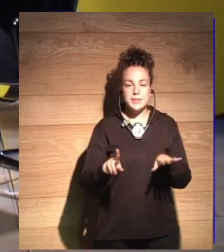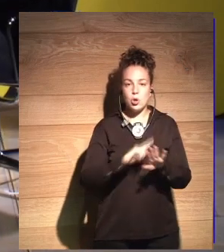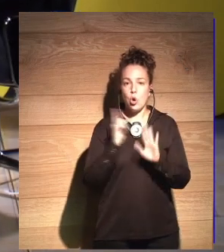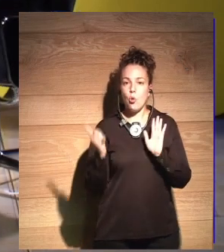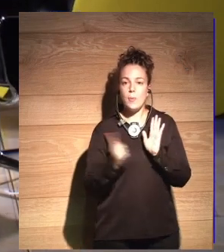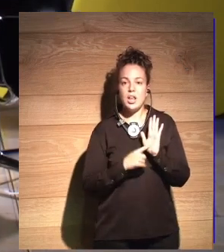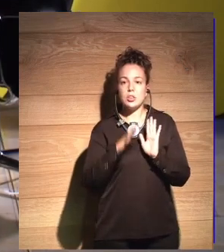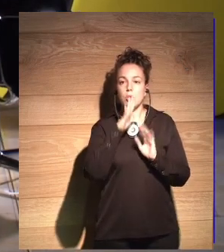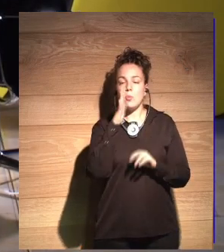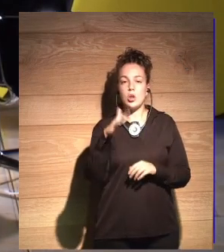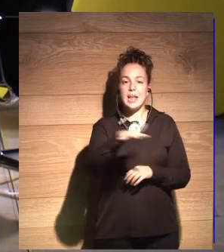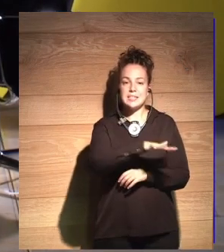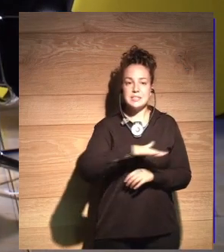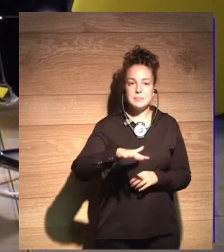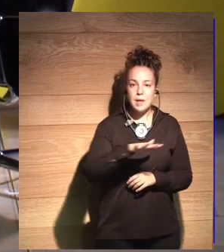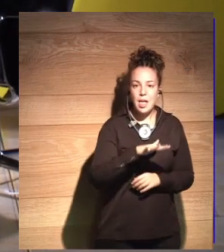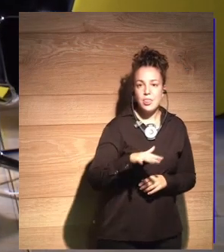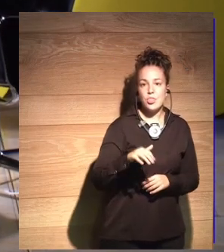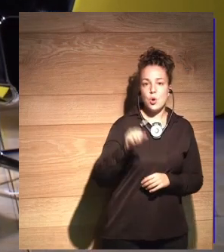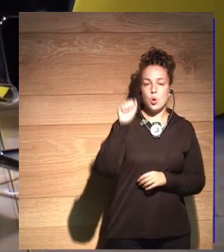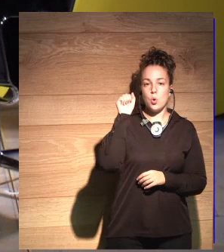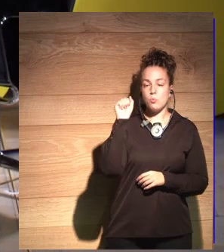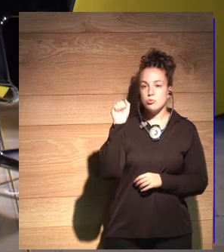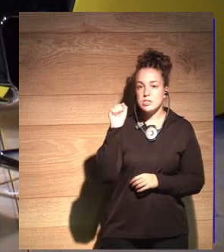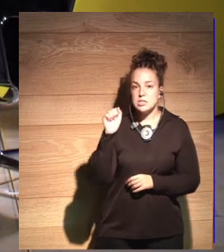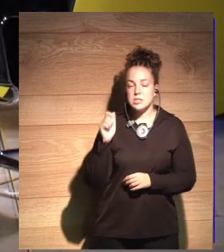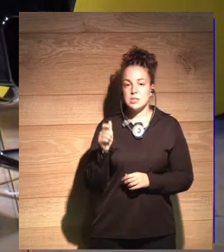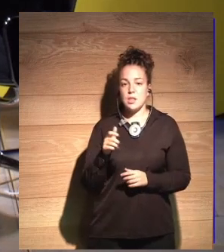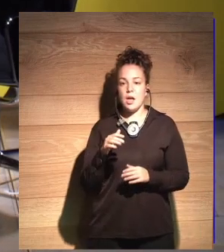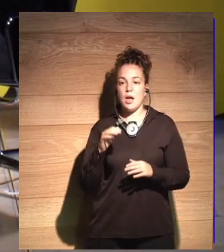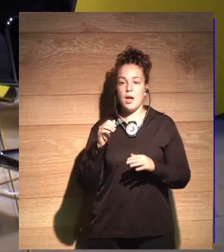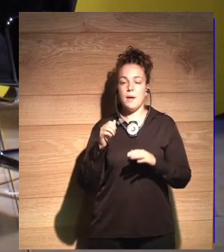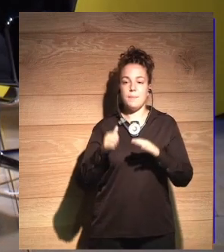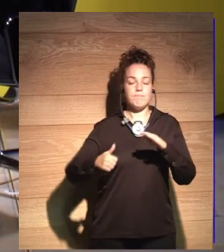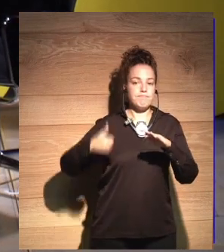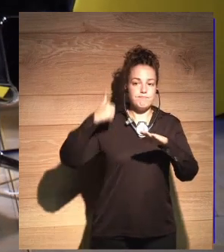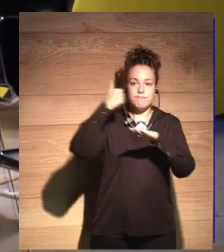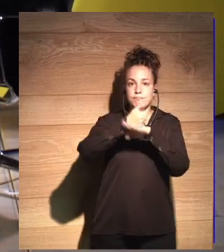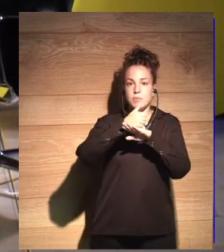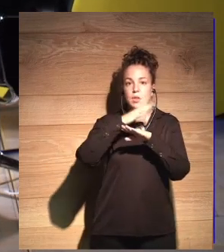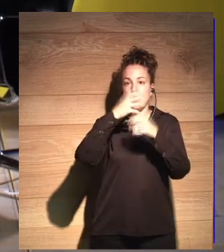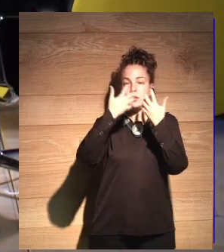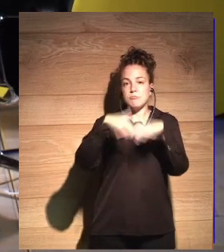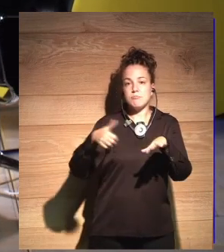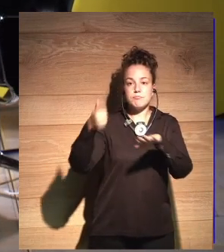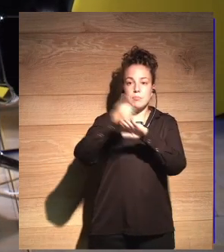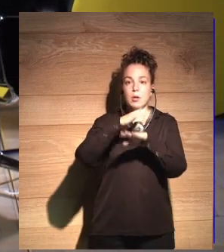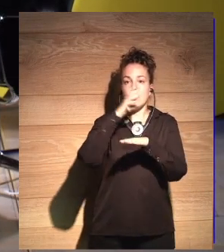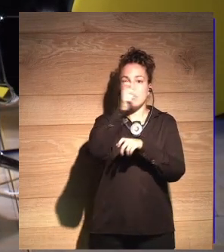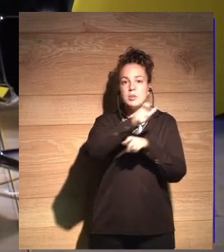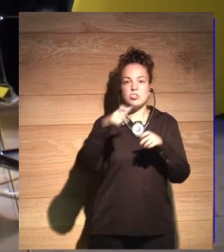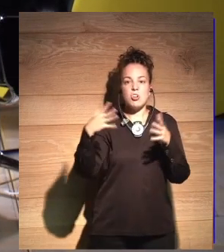That everyone lives in the same condominium cube. They all have the same quality of life. It's